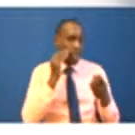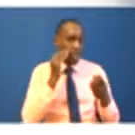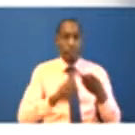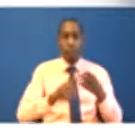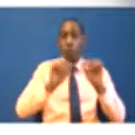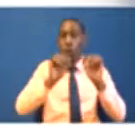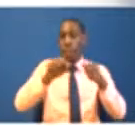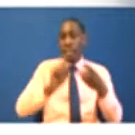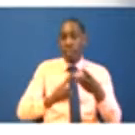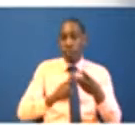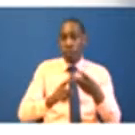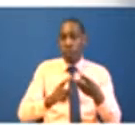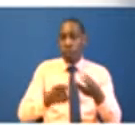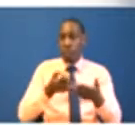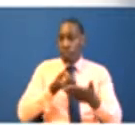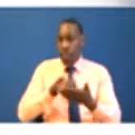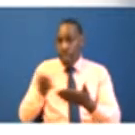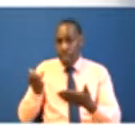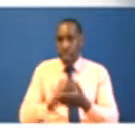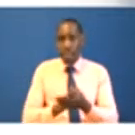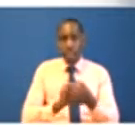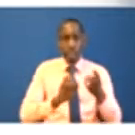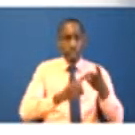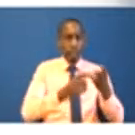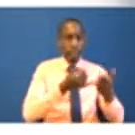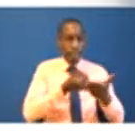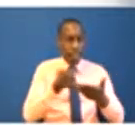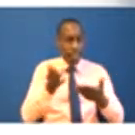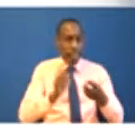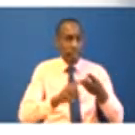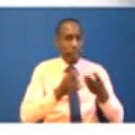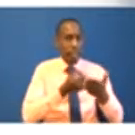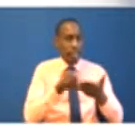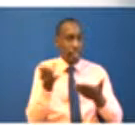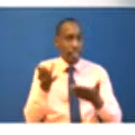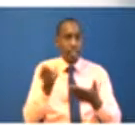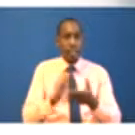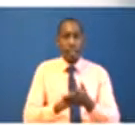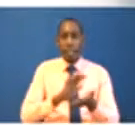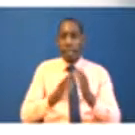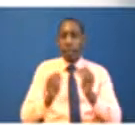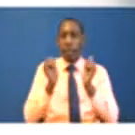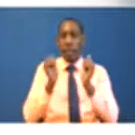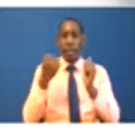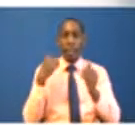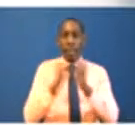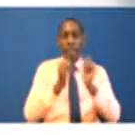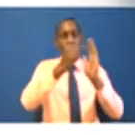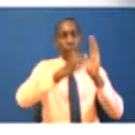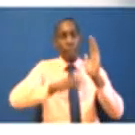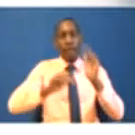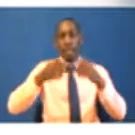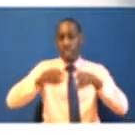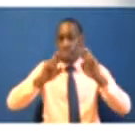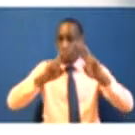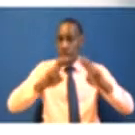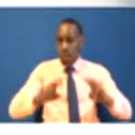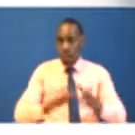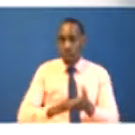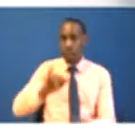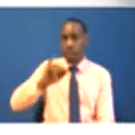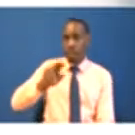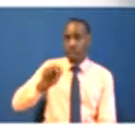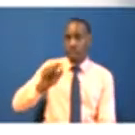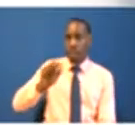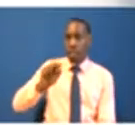competence integrity in fact when you look at integrity yes integrity is about about number 10. info truck